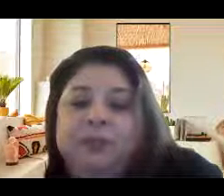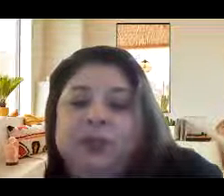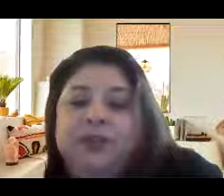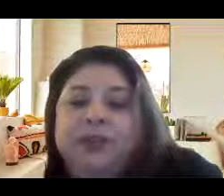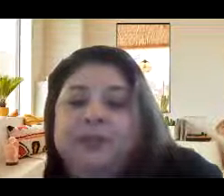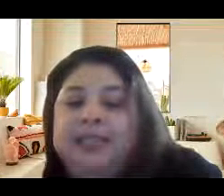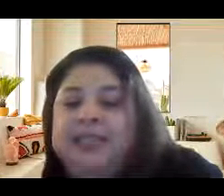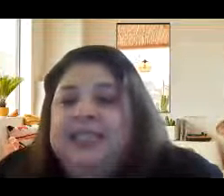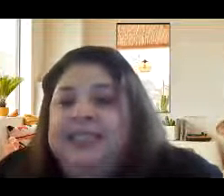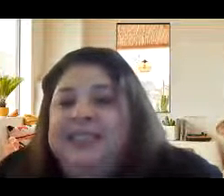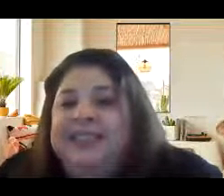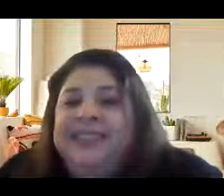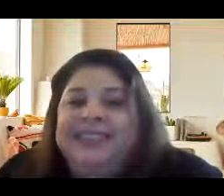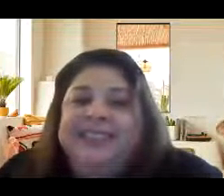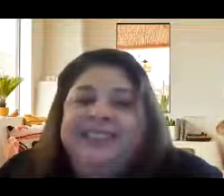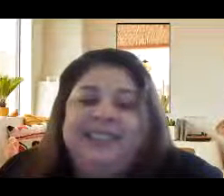we wish you the very best.